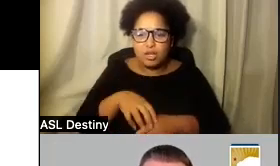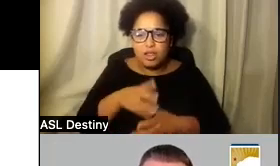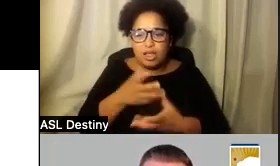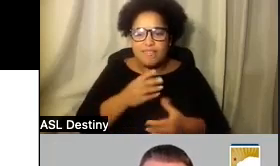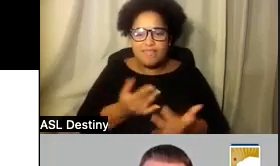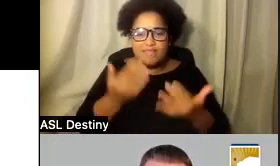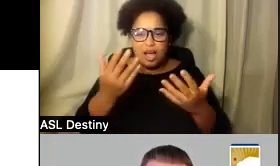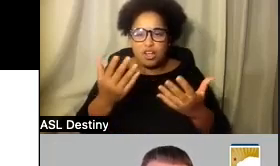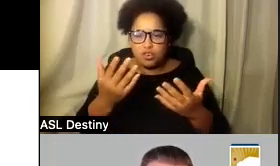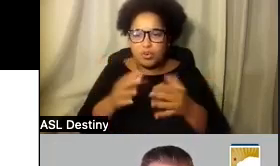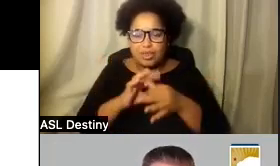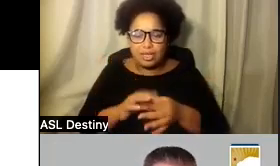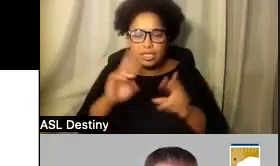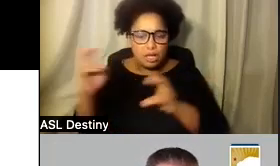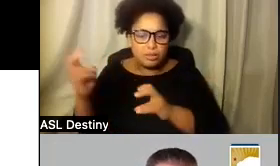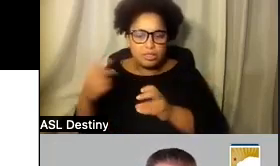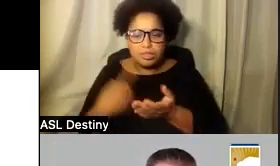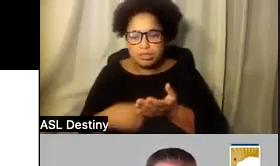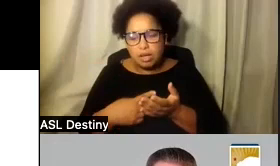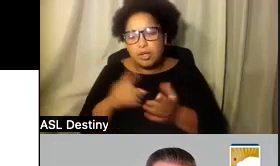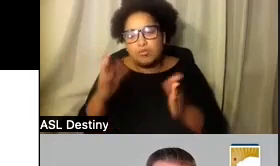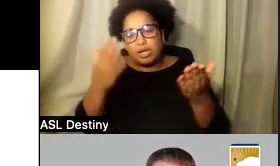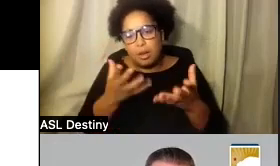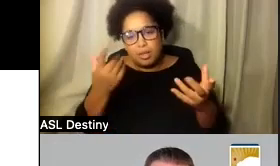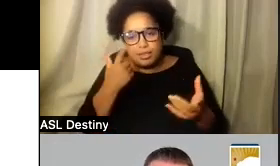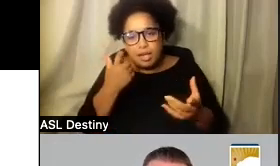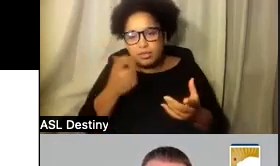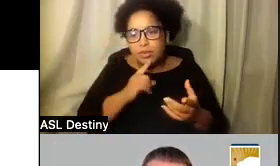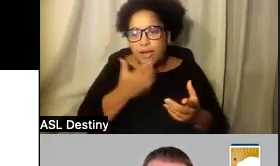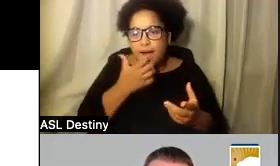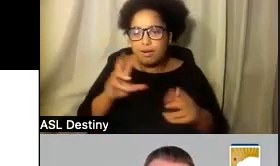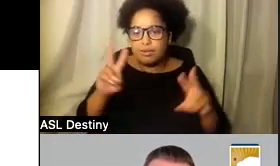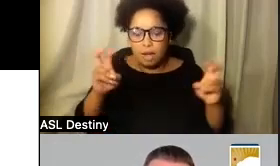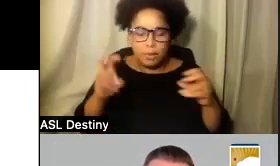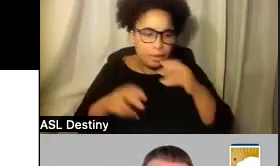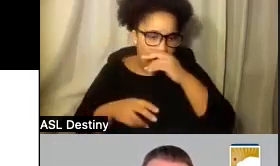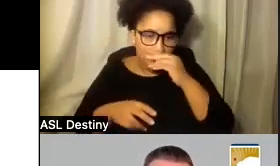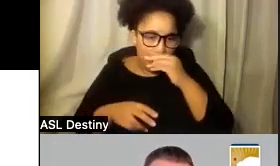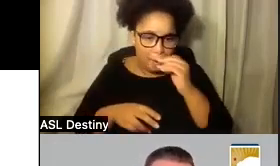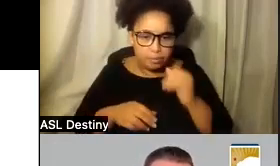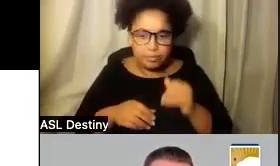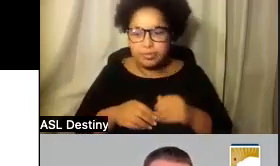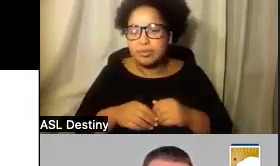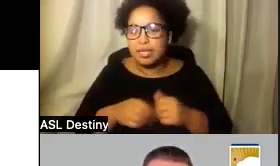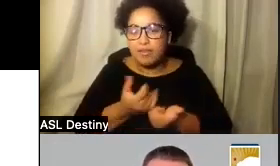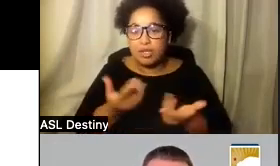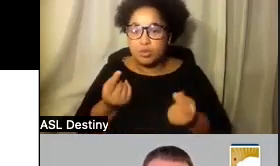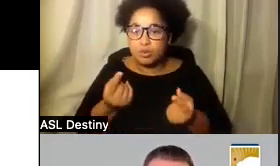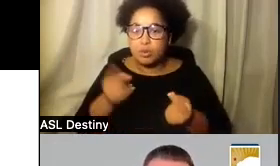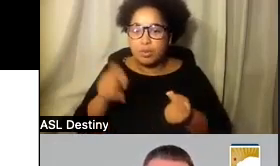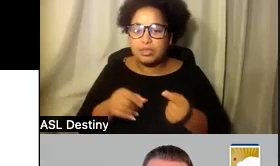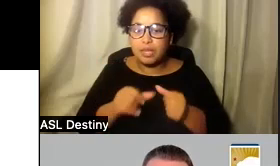been the hot button issue, obviously lately. But everything that we're looking to do, it has to be something that is going to